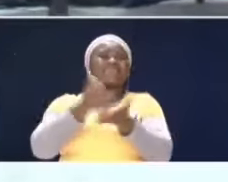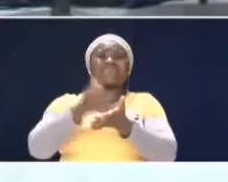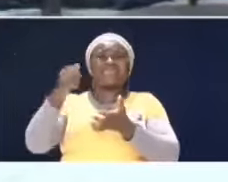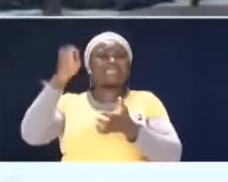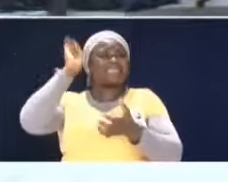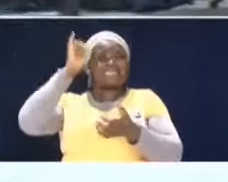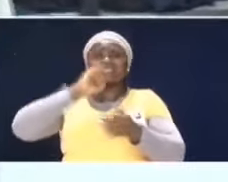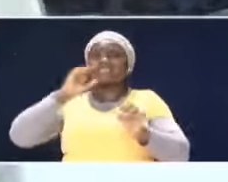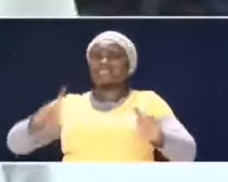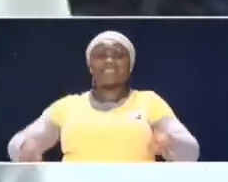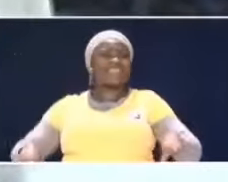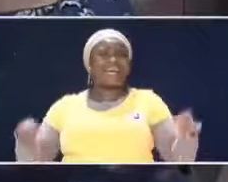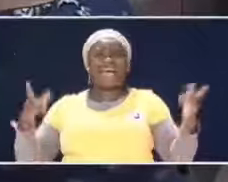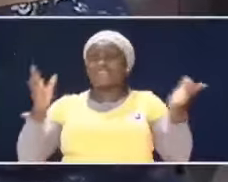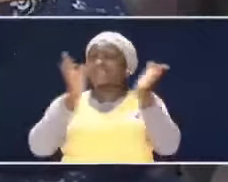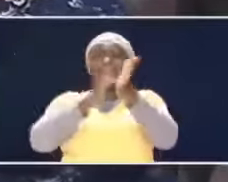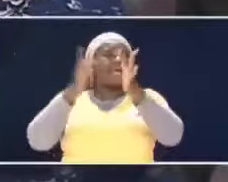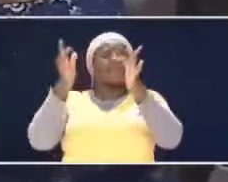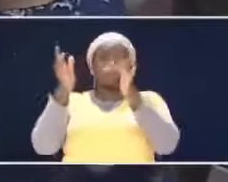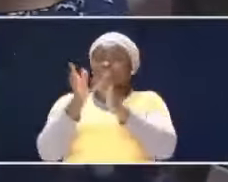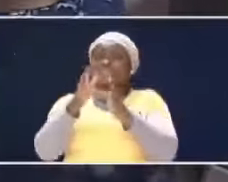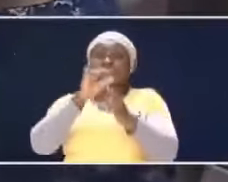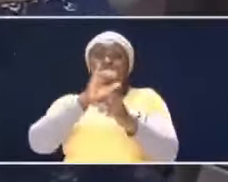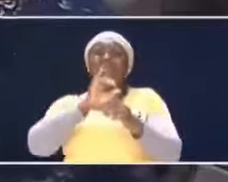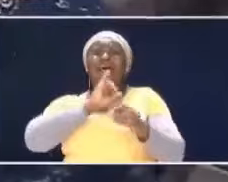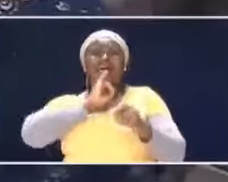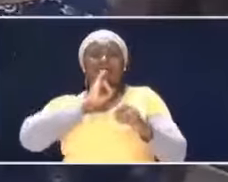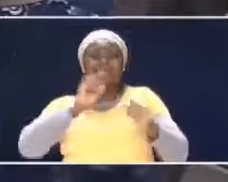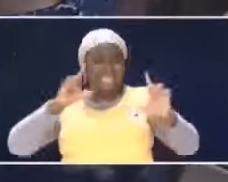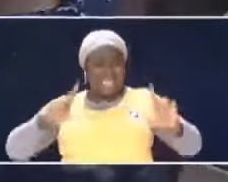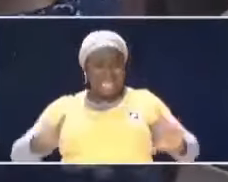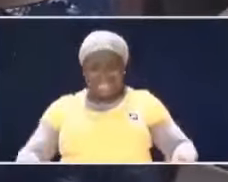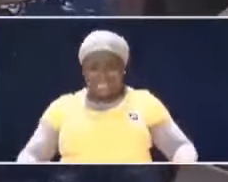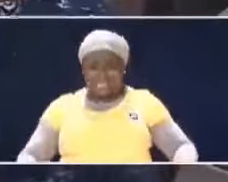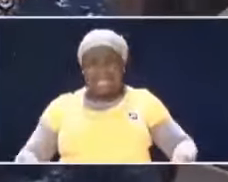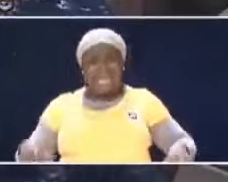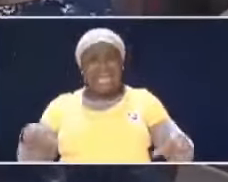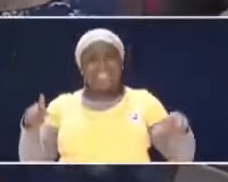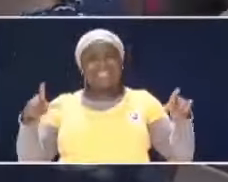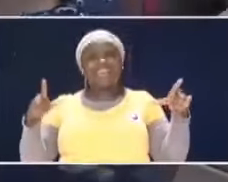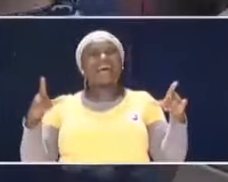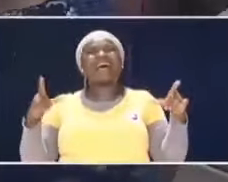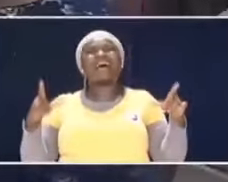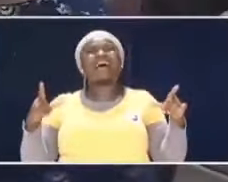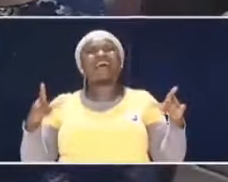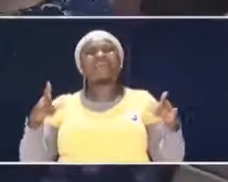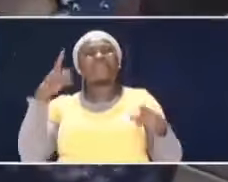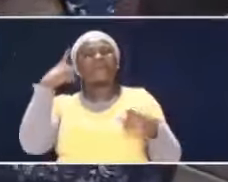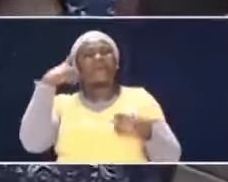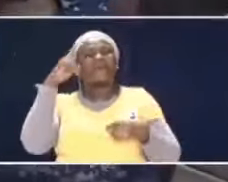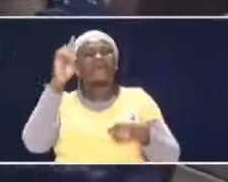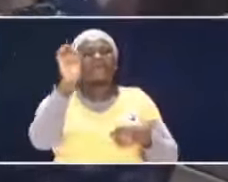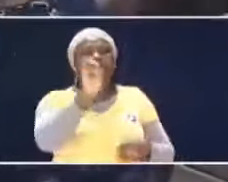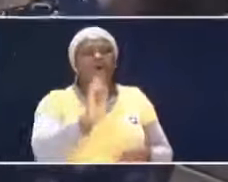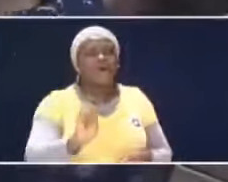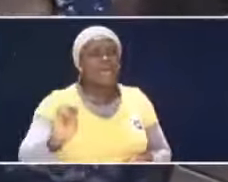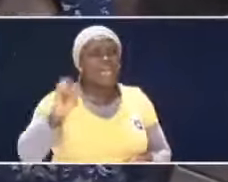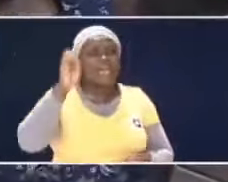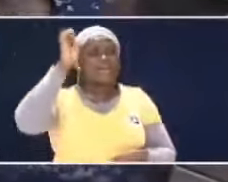He's alive. Hey! Jesus is alive. Forever.